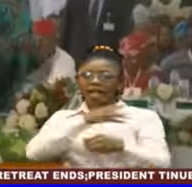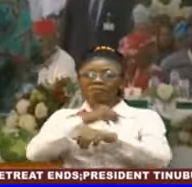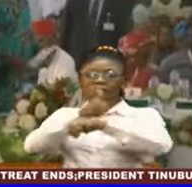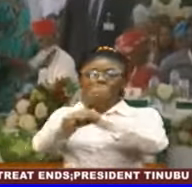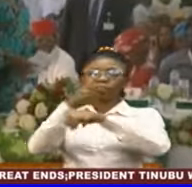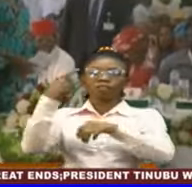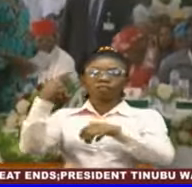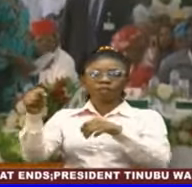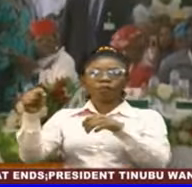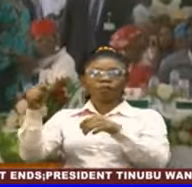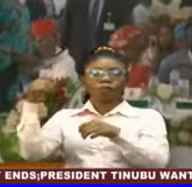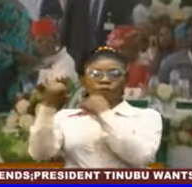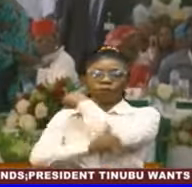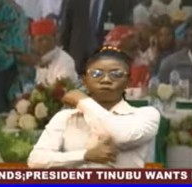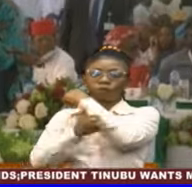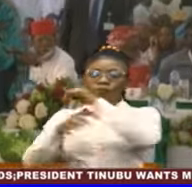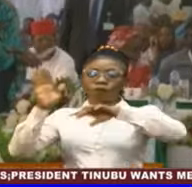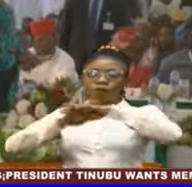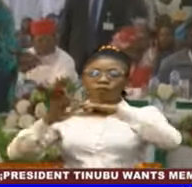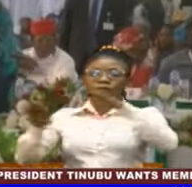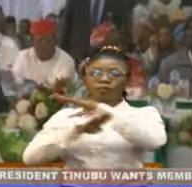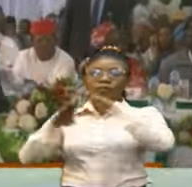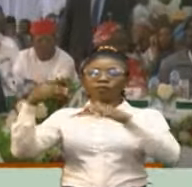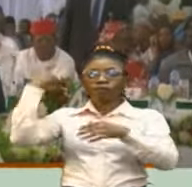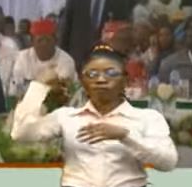the pedestal of progress.